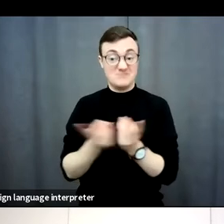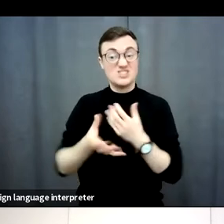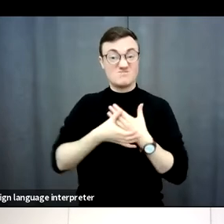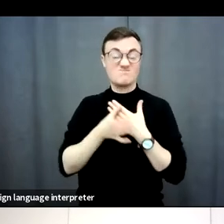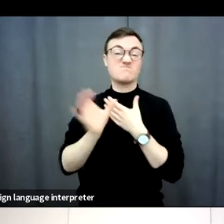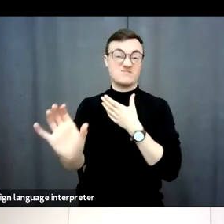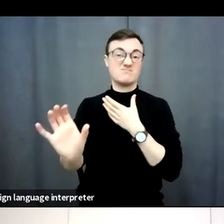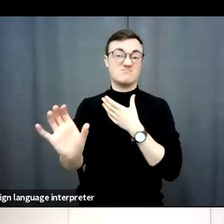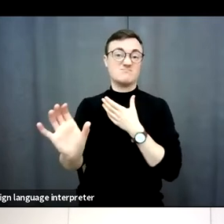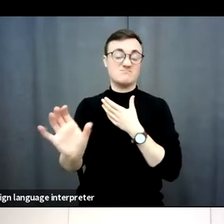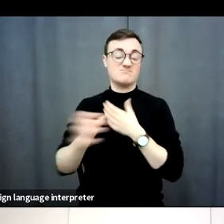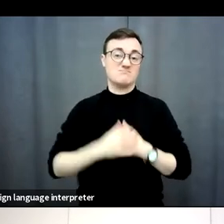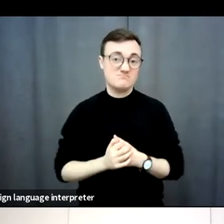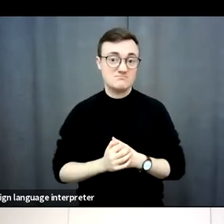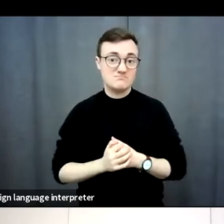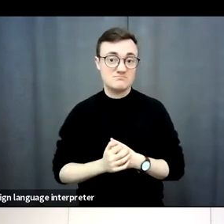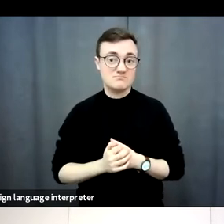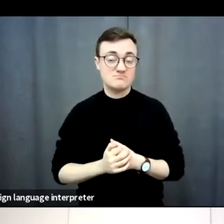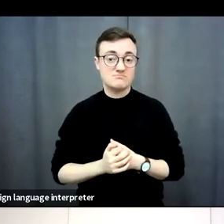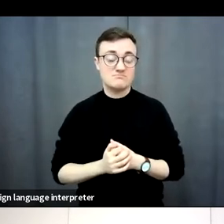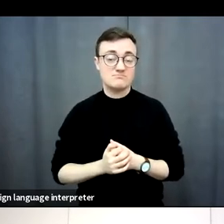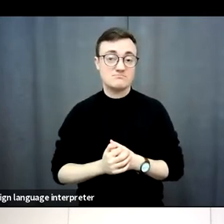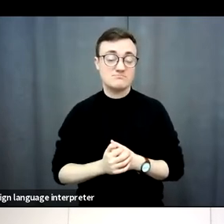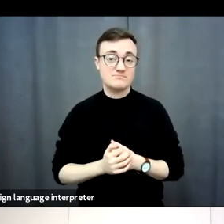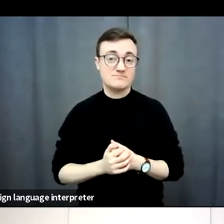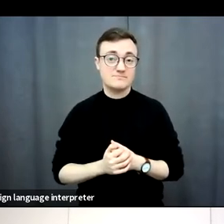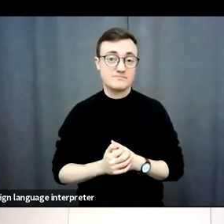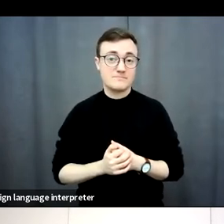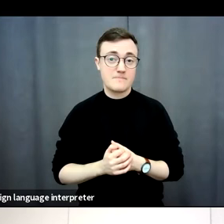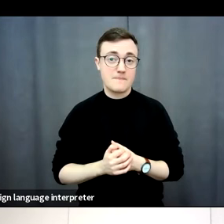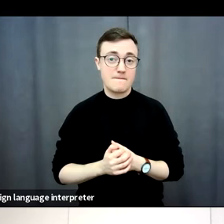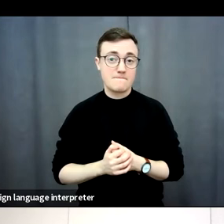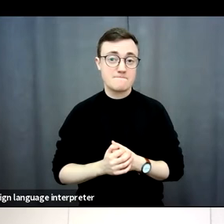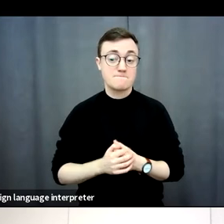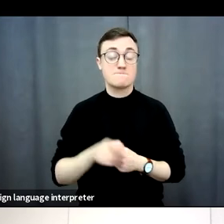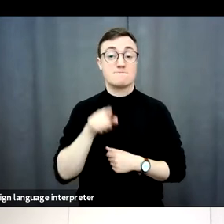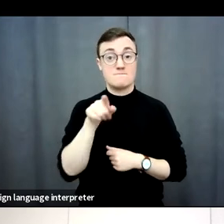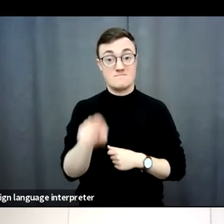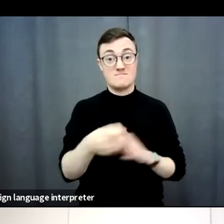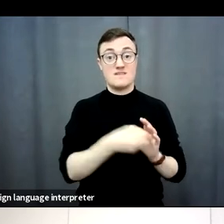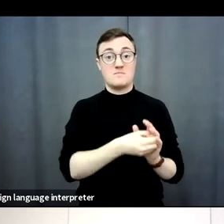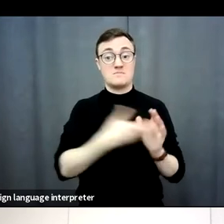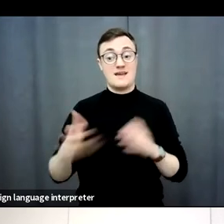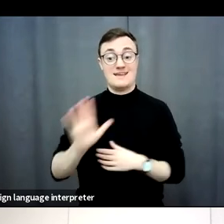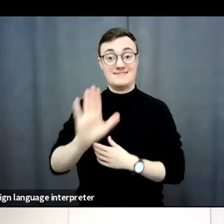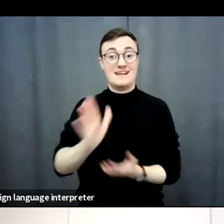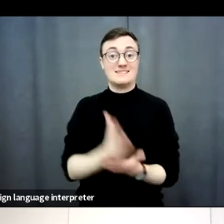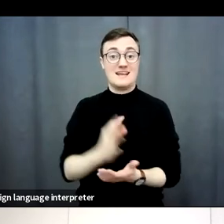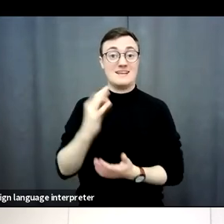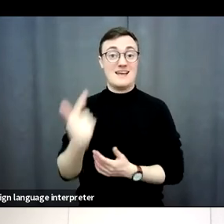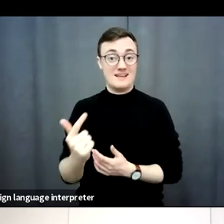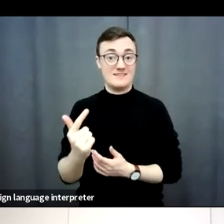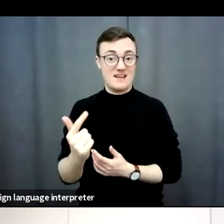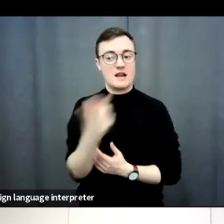exclusion and that their voices do not count. This means that their rights to be heard and